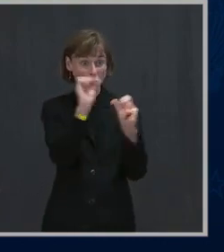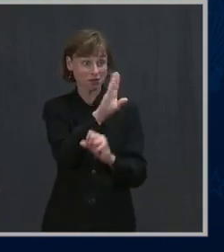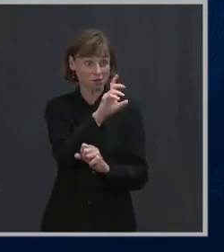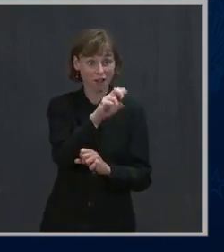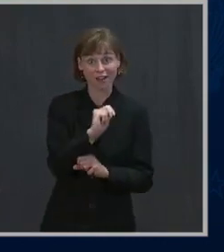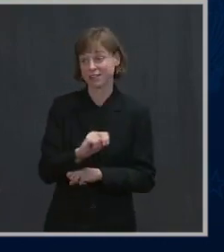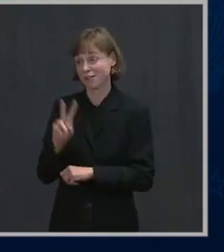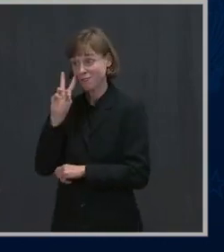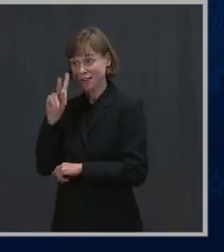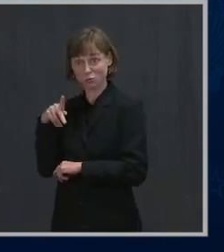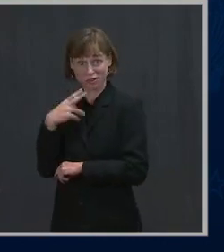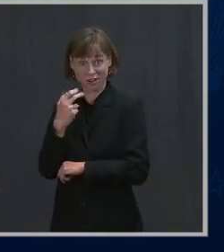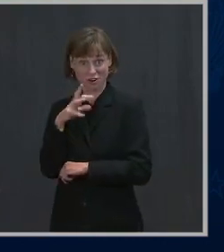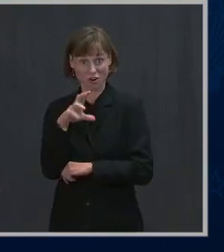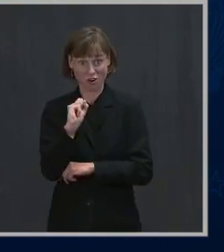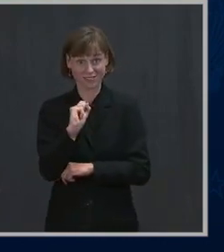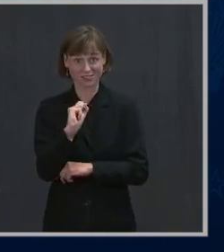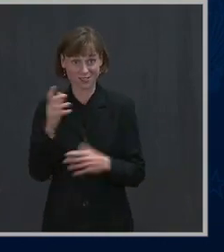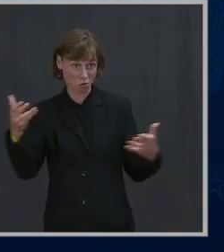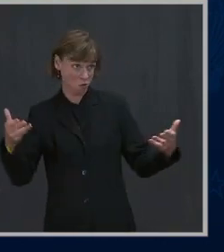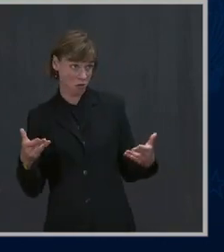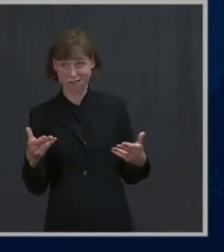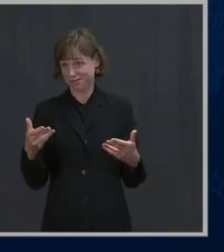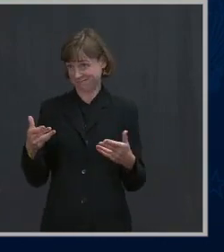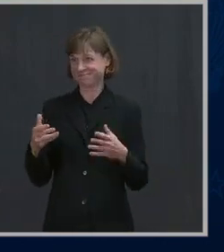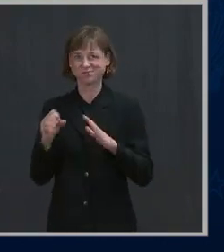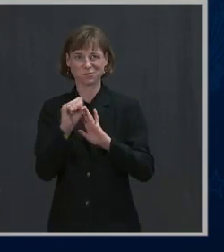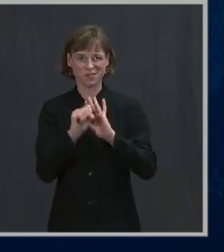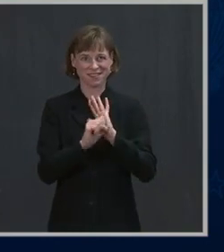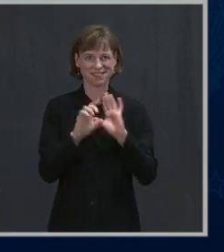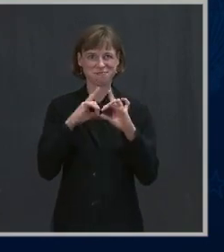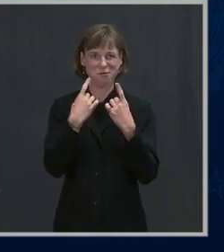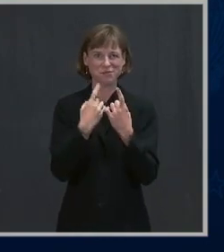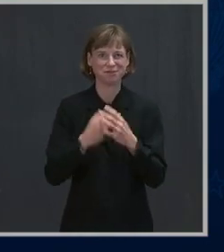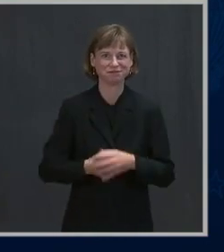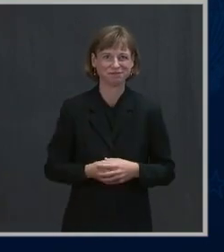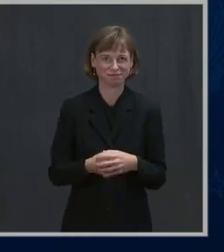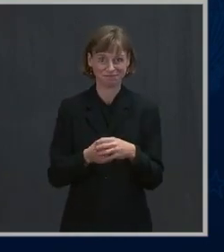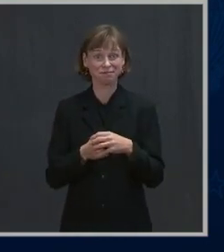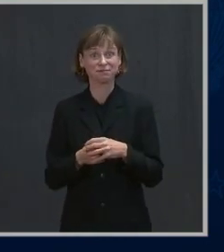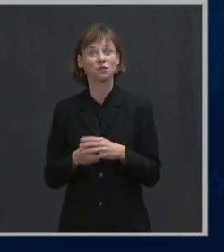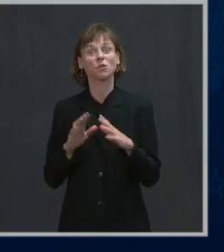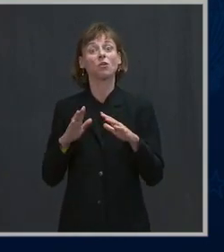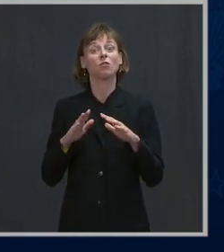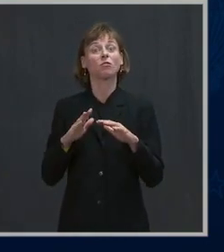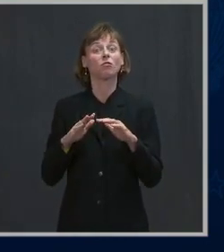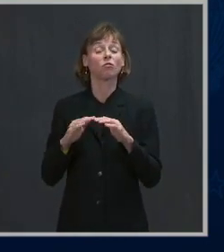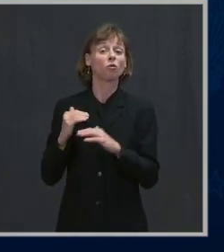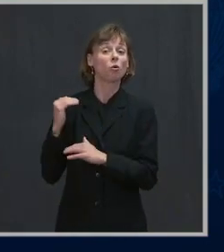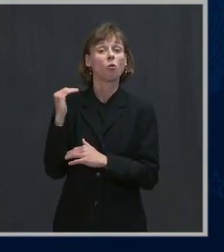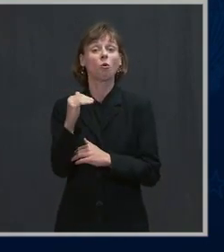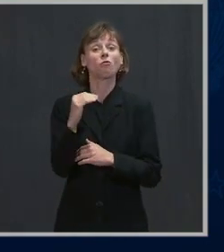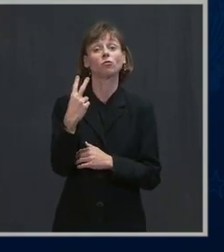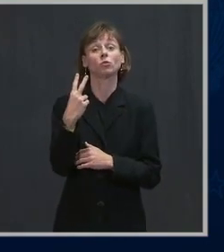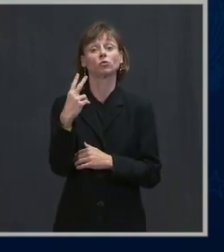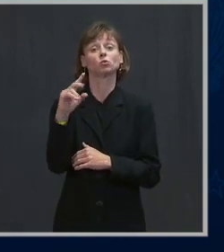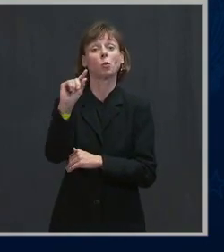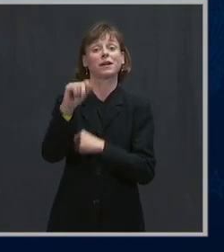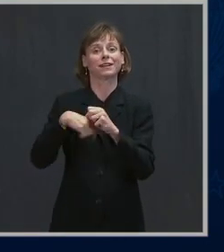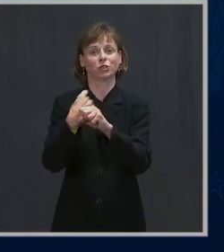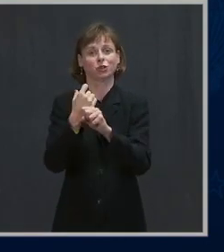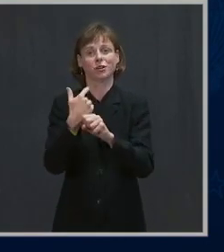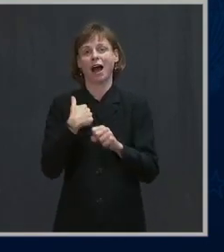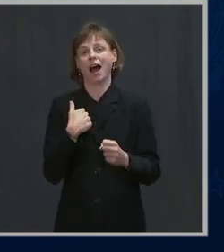harris welcome to the state department for more than two decades i've had the privilege of